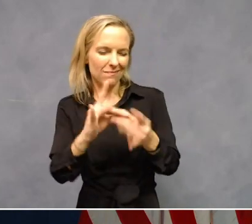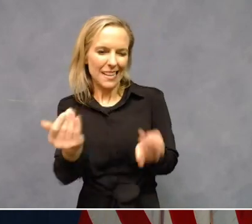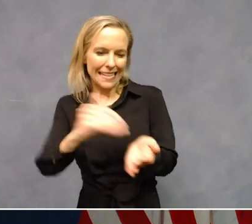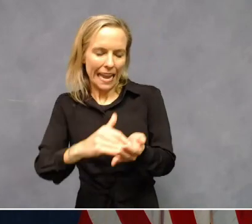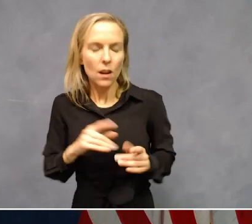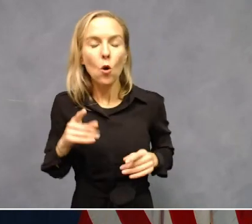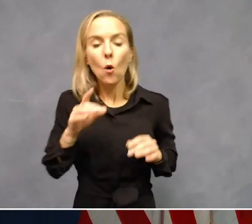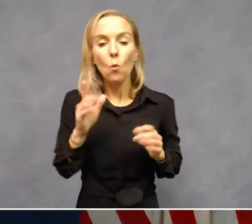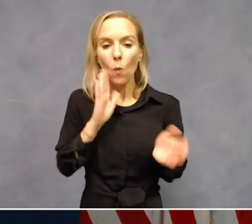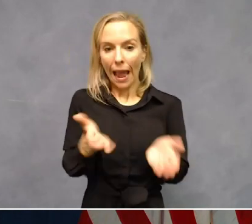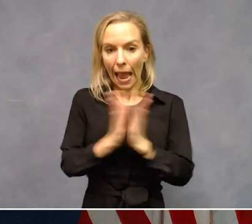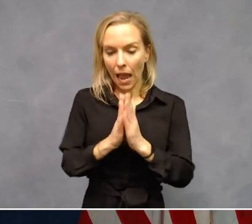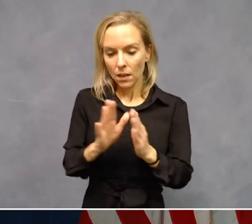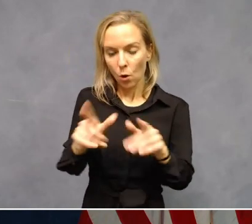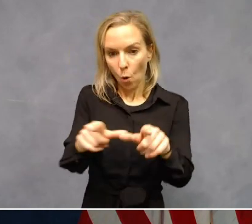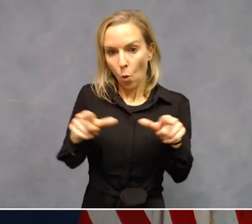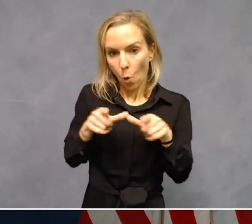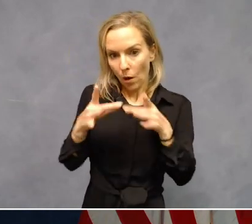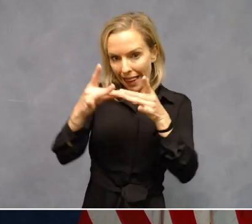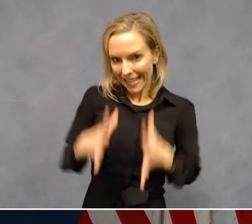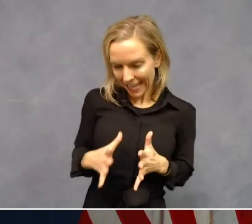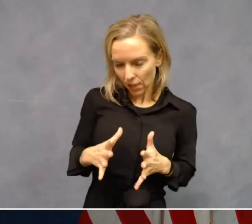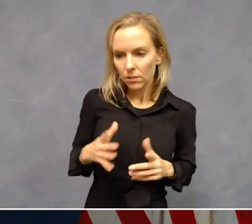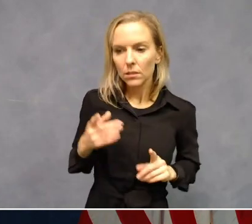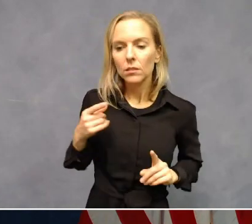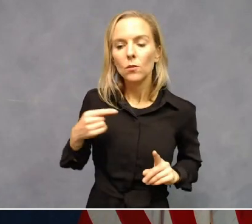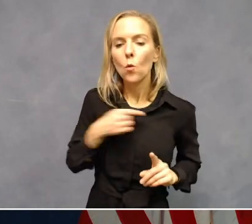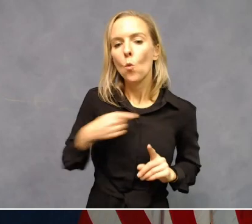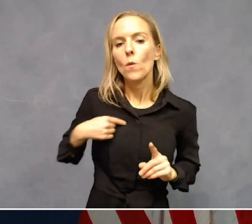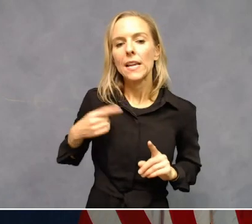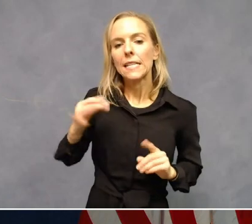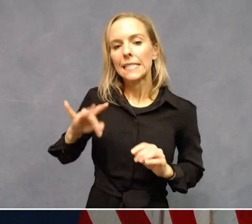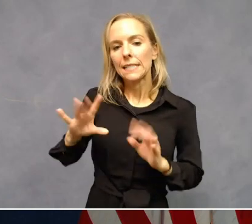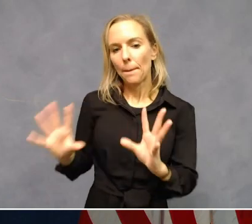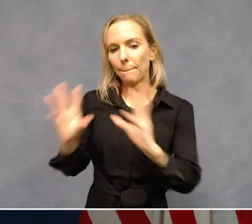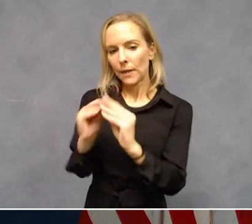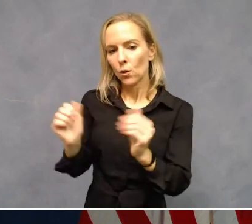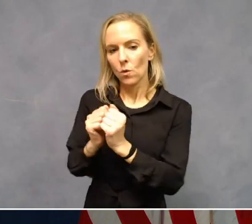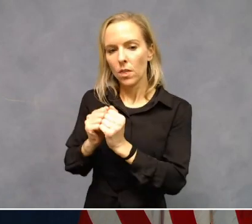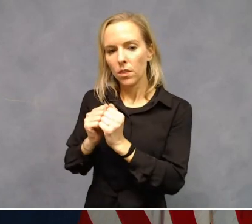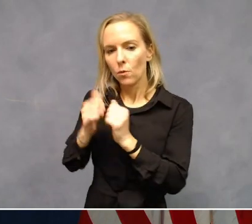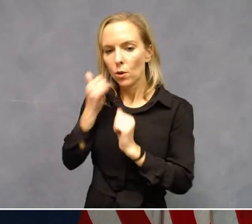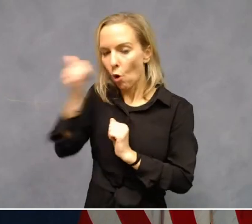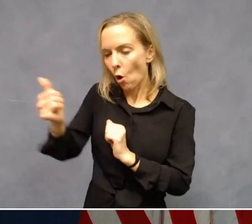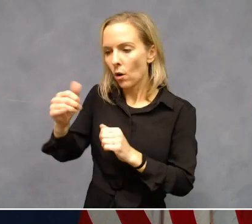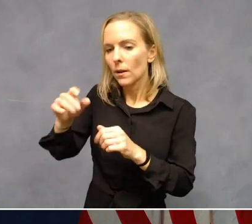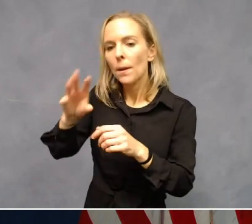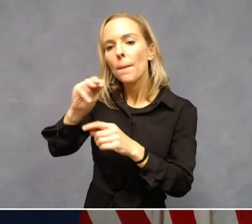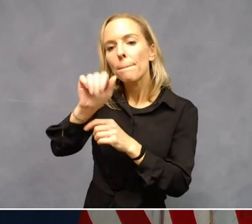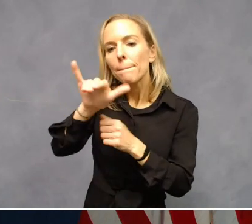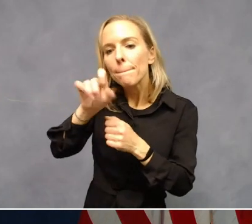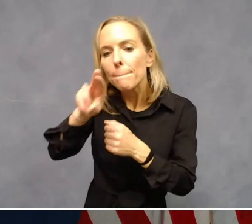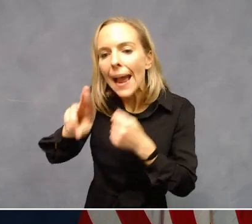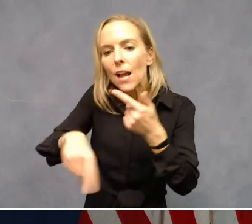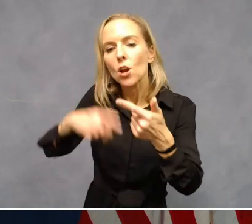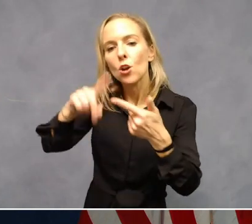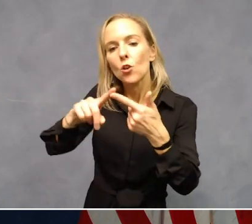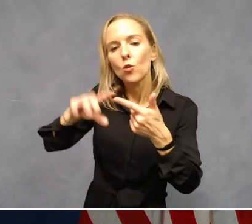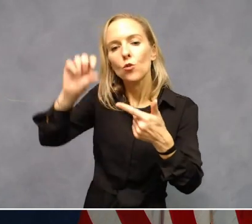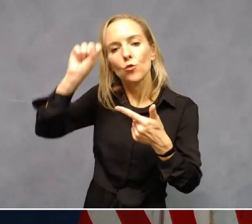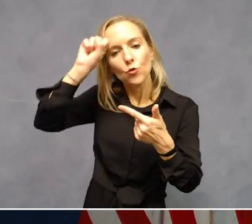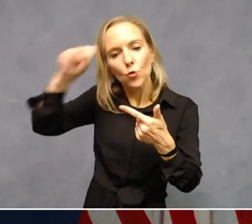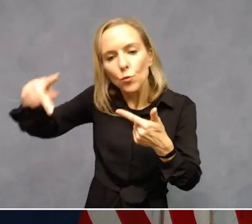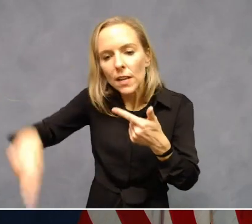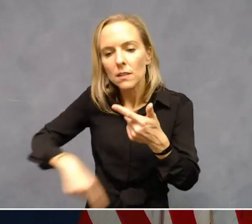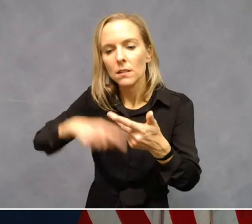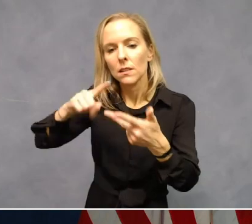leaders? We have had a call with mayors and county judges and superintendents today in the way they work together.